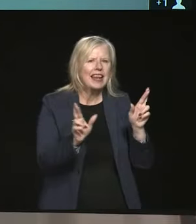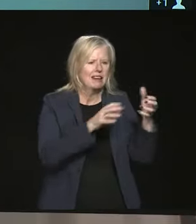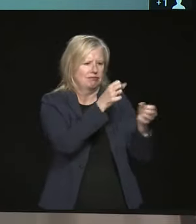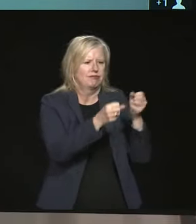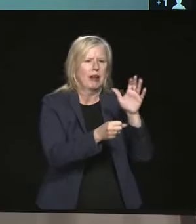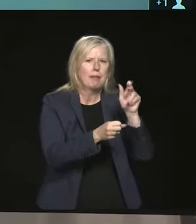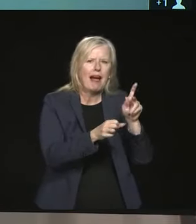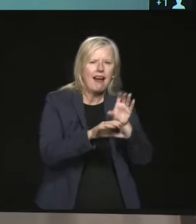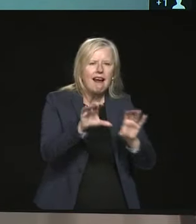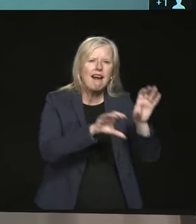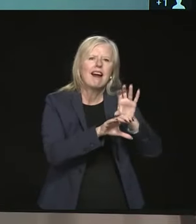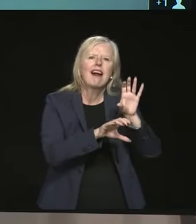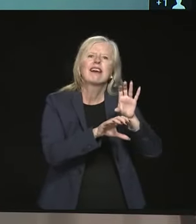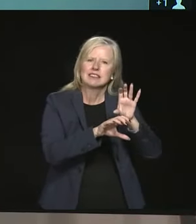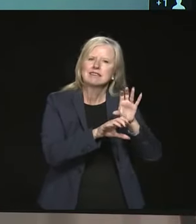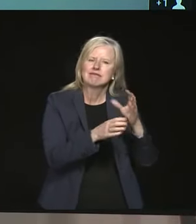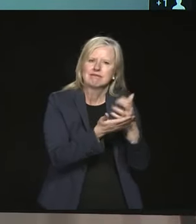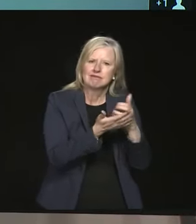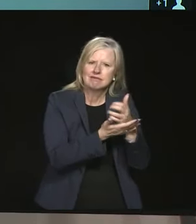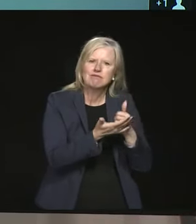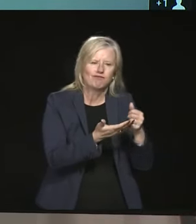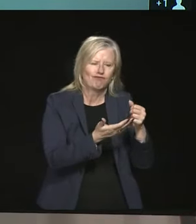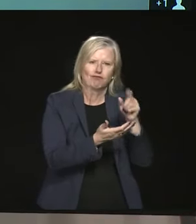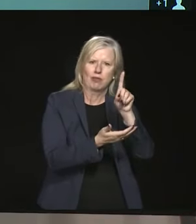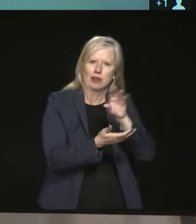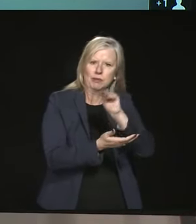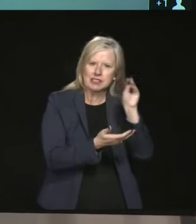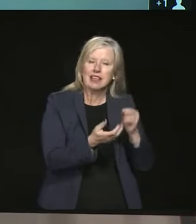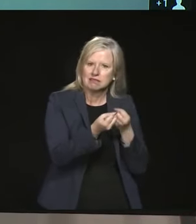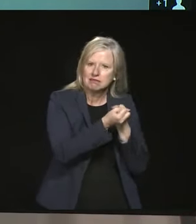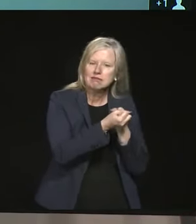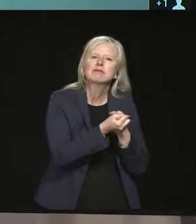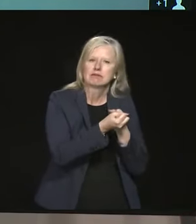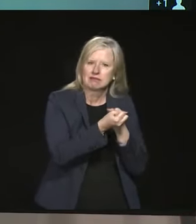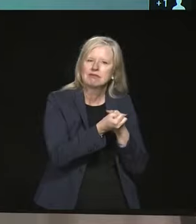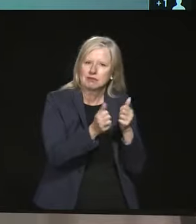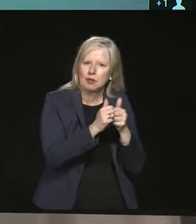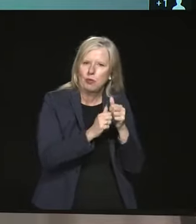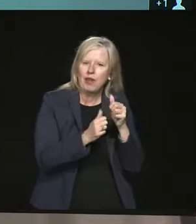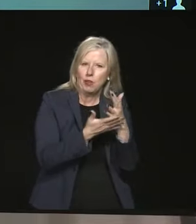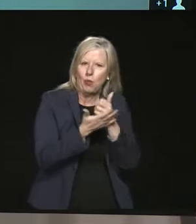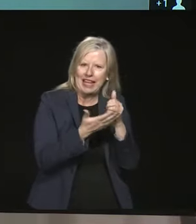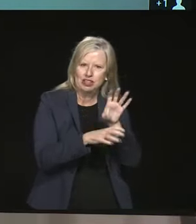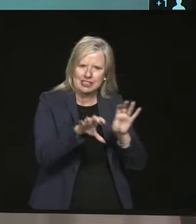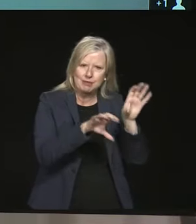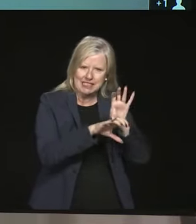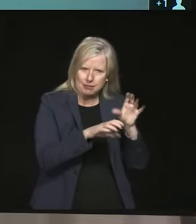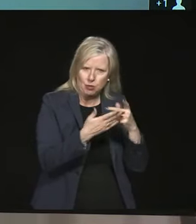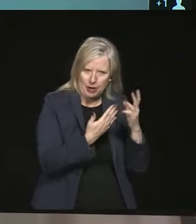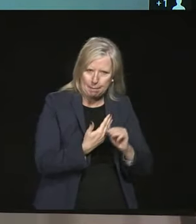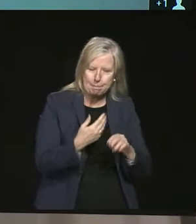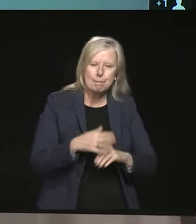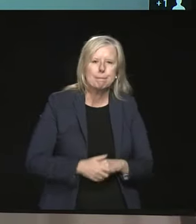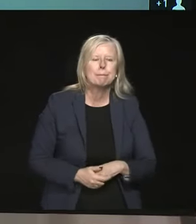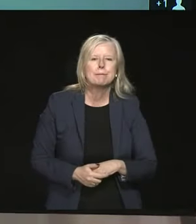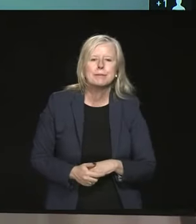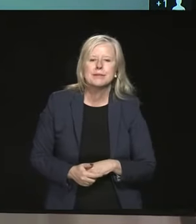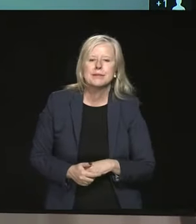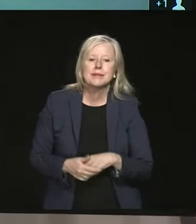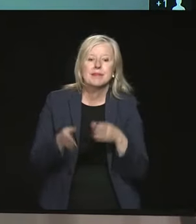to 100% along with the support of the wage subsidy. It means that the local bed and